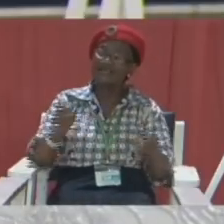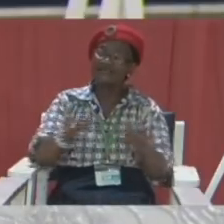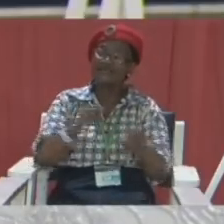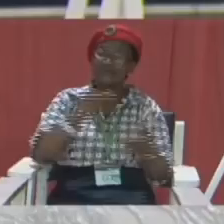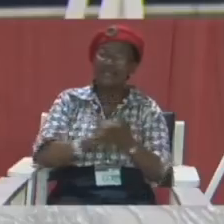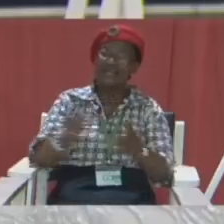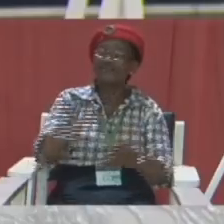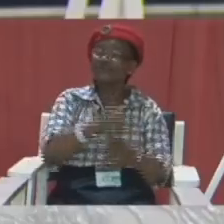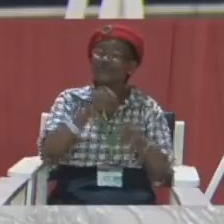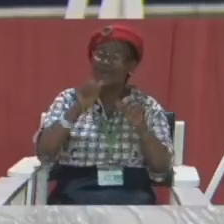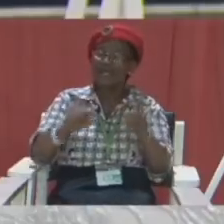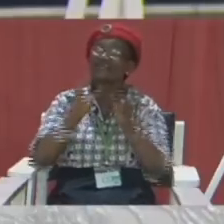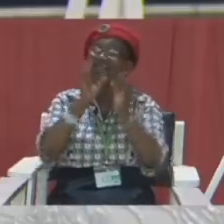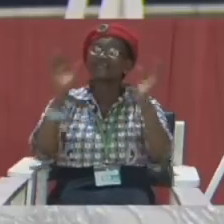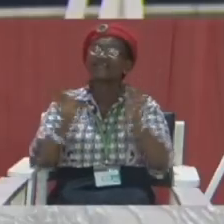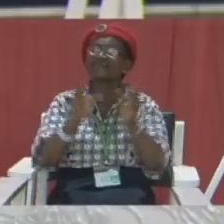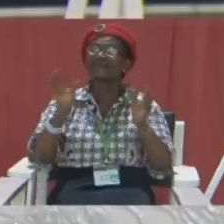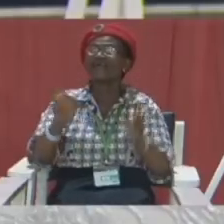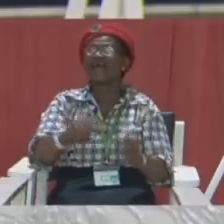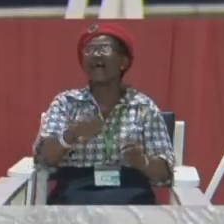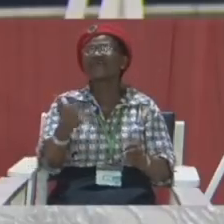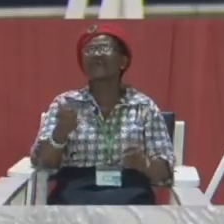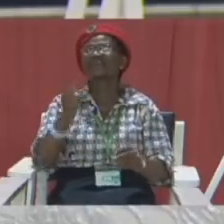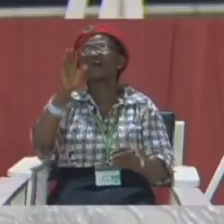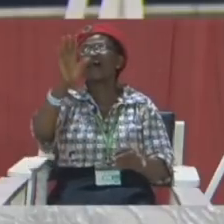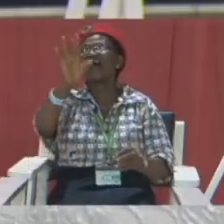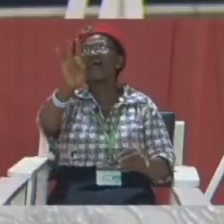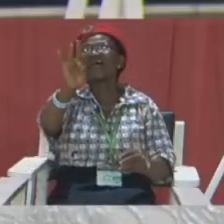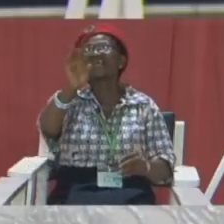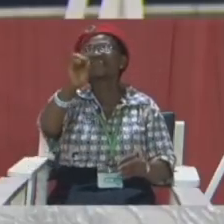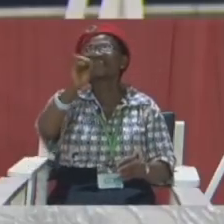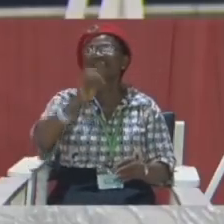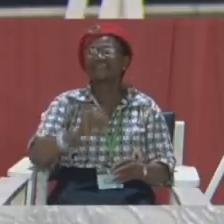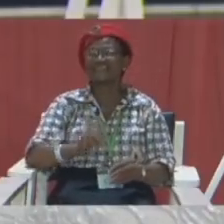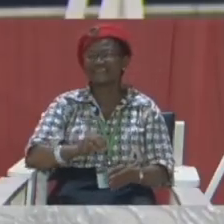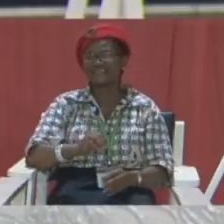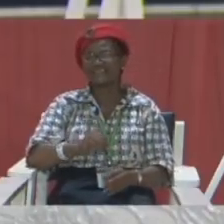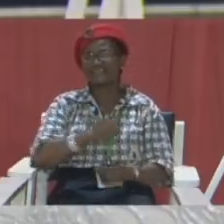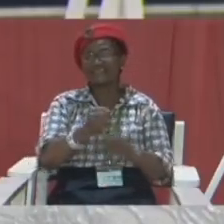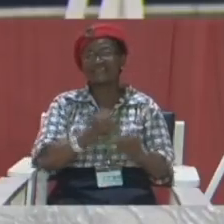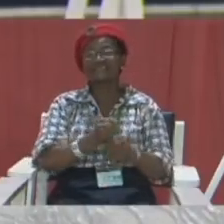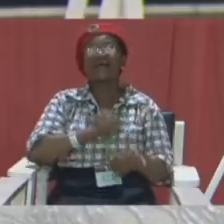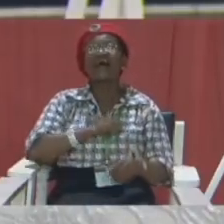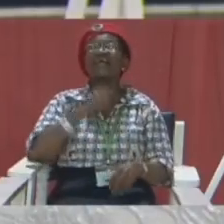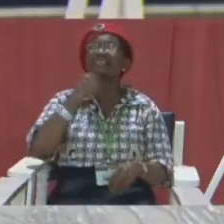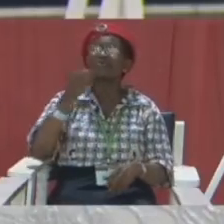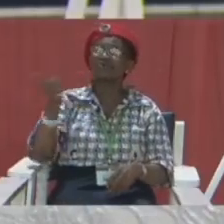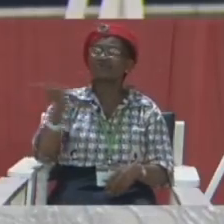80. I told you that story.